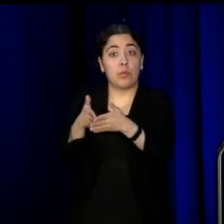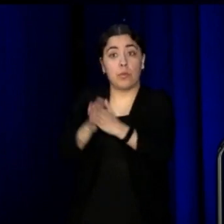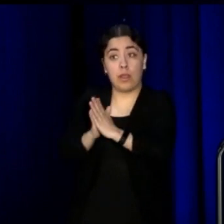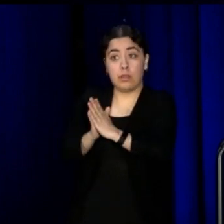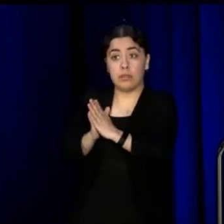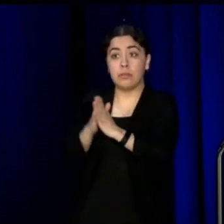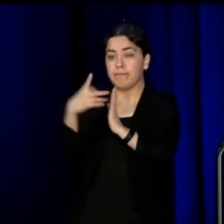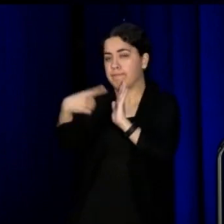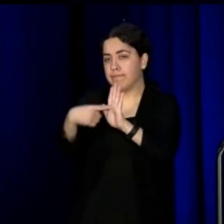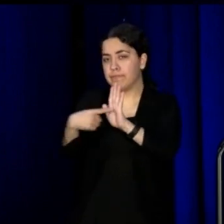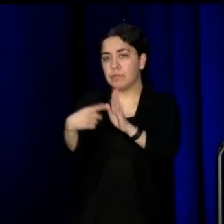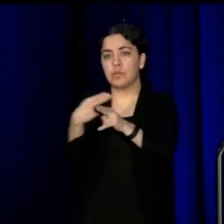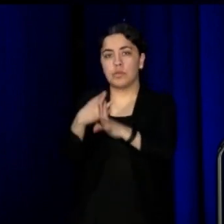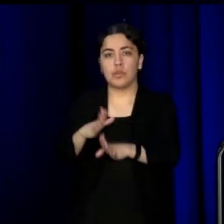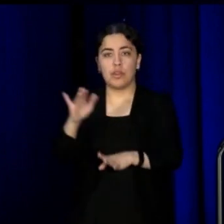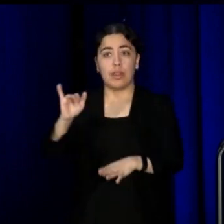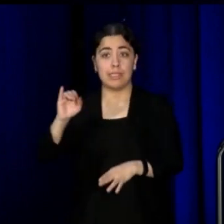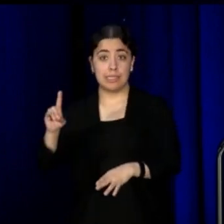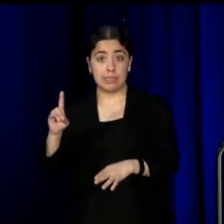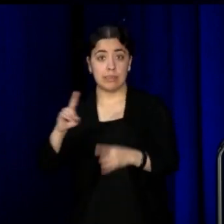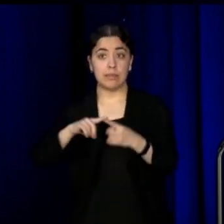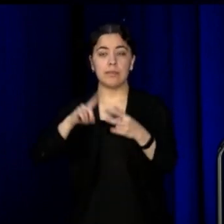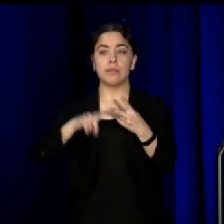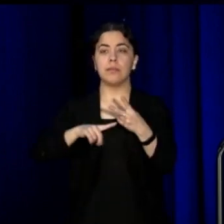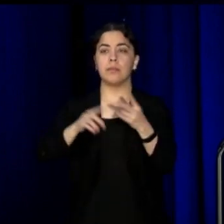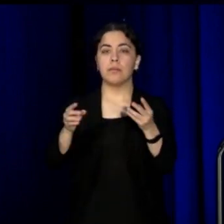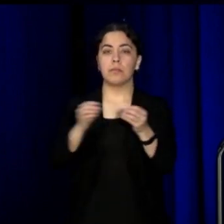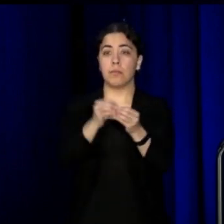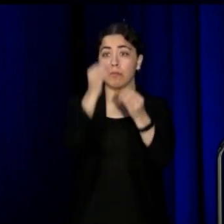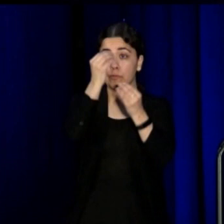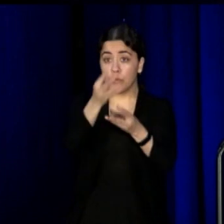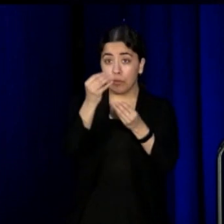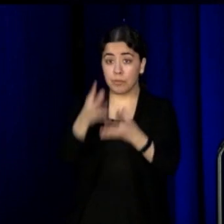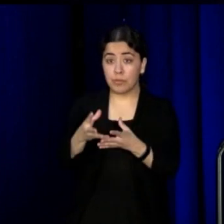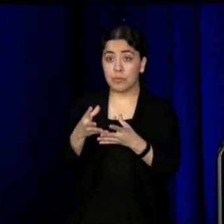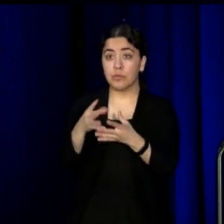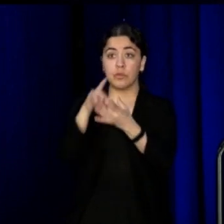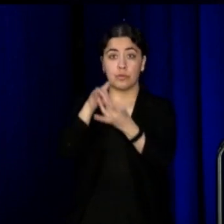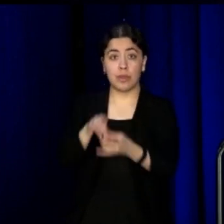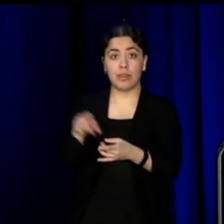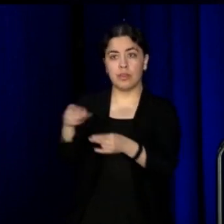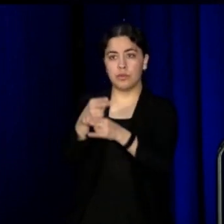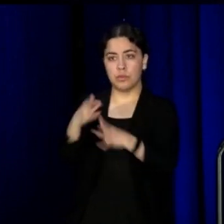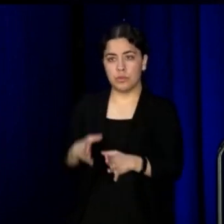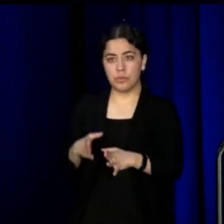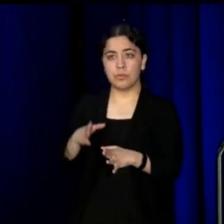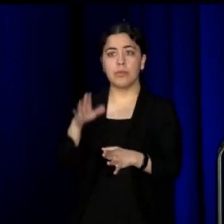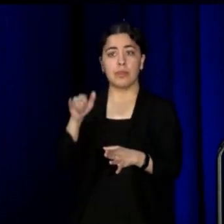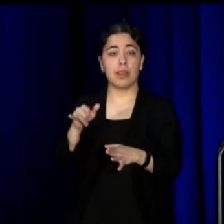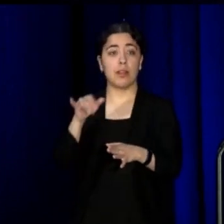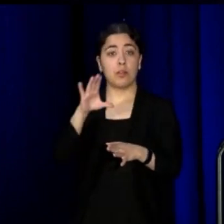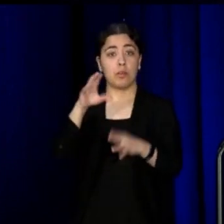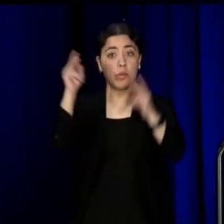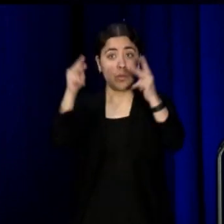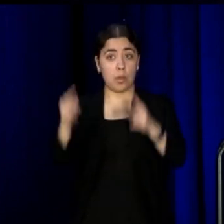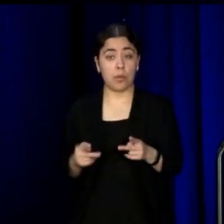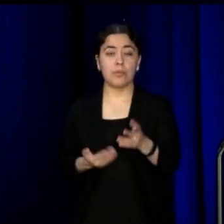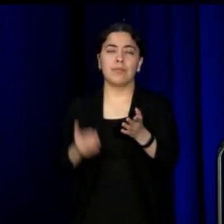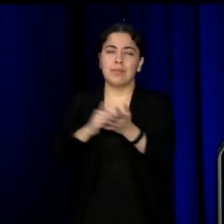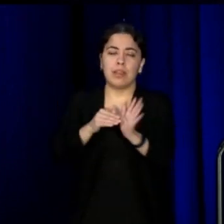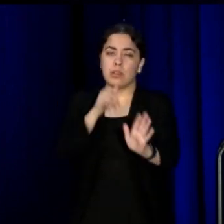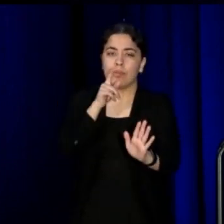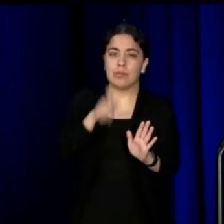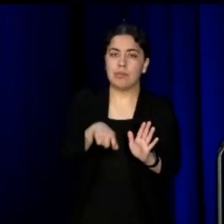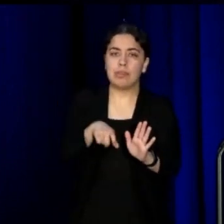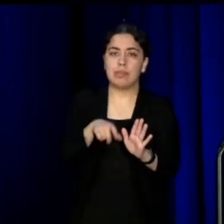like a user ID, and you can get information related to that user. You can execute that code, again, without having to maintain